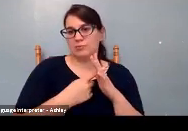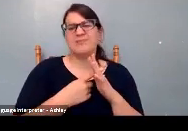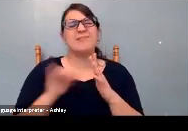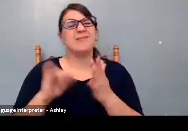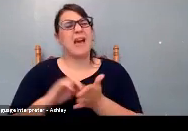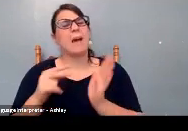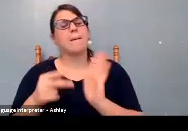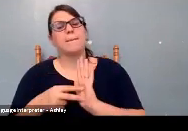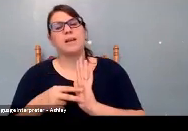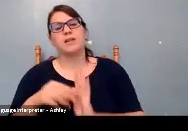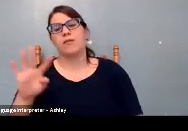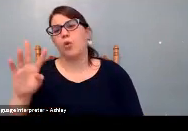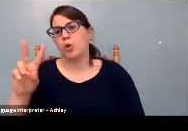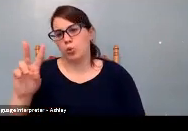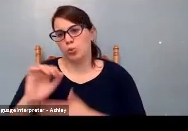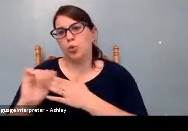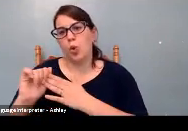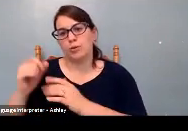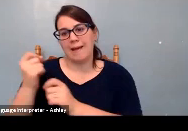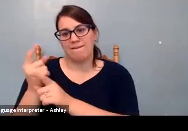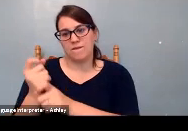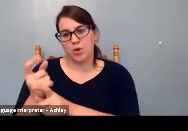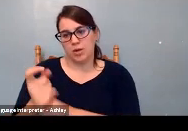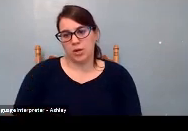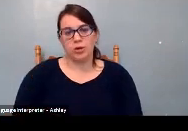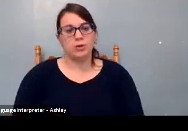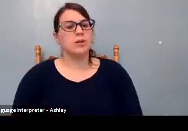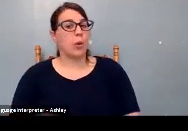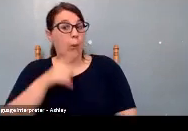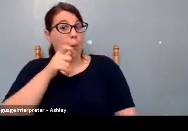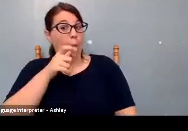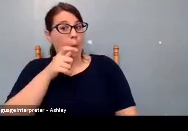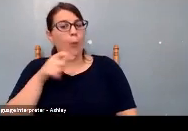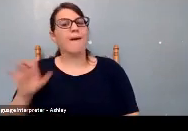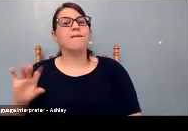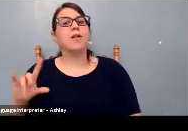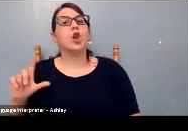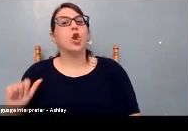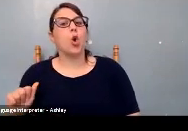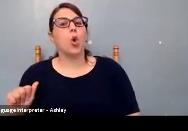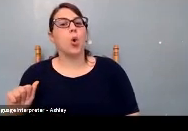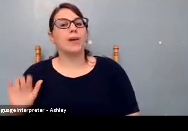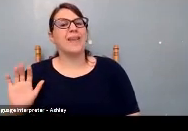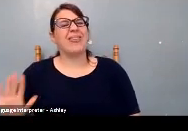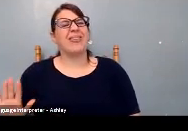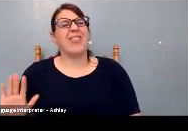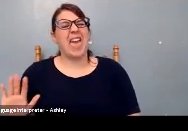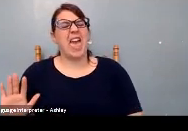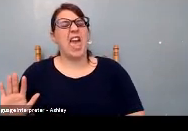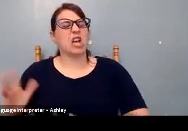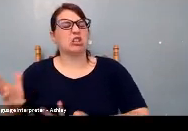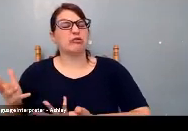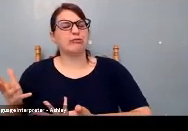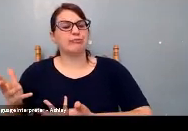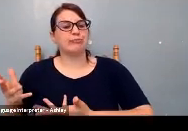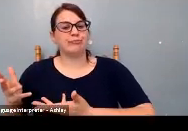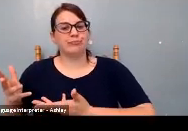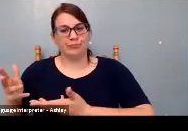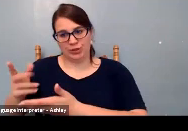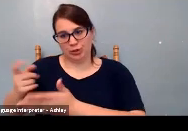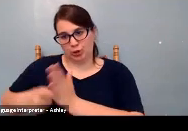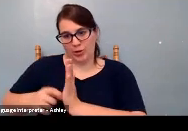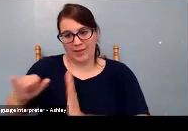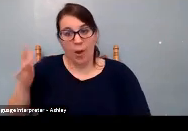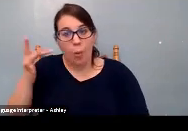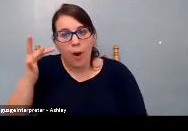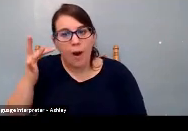amount is charged by the program manager in Florida, and it helps to cover their costs for the online account website and their